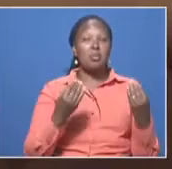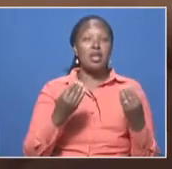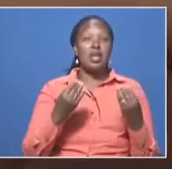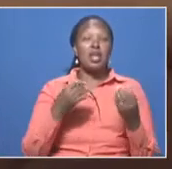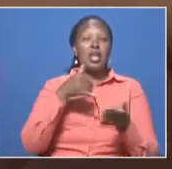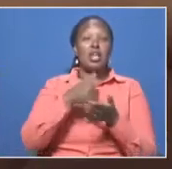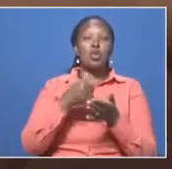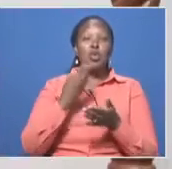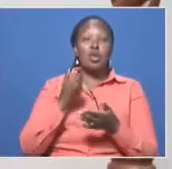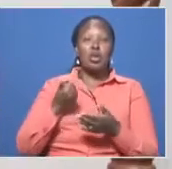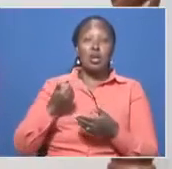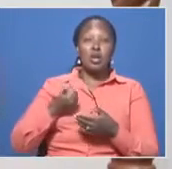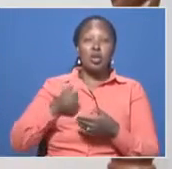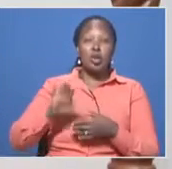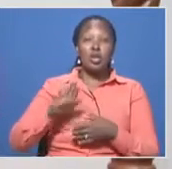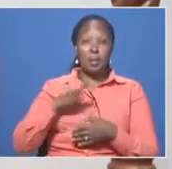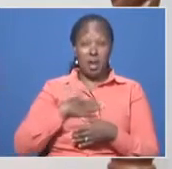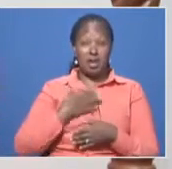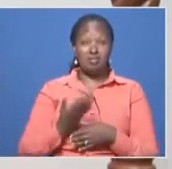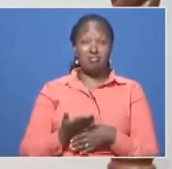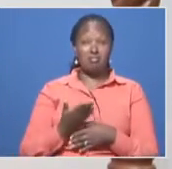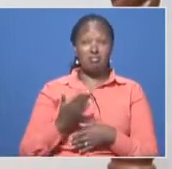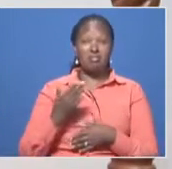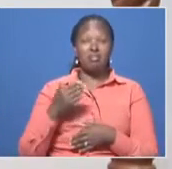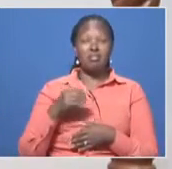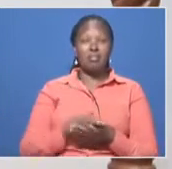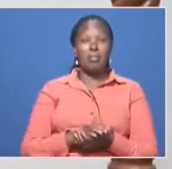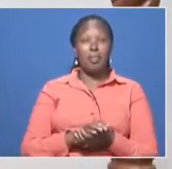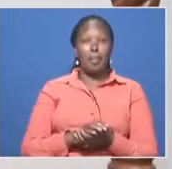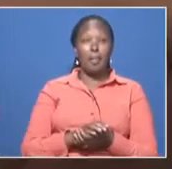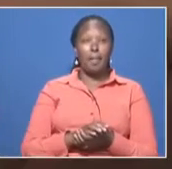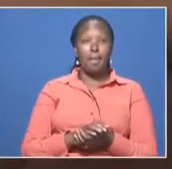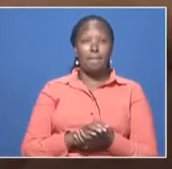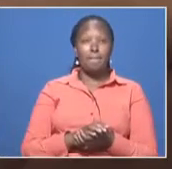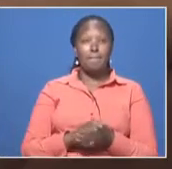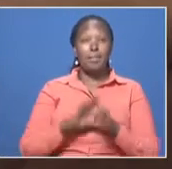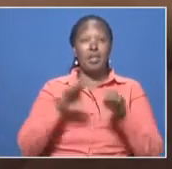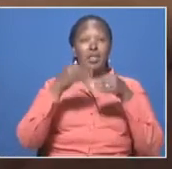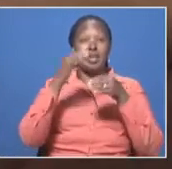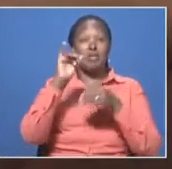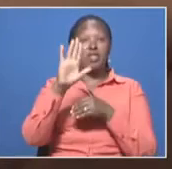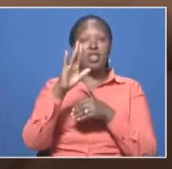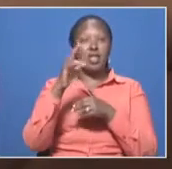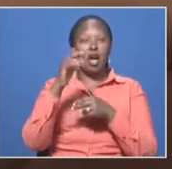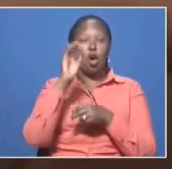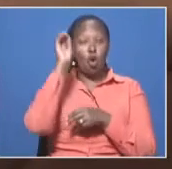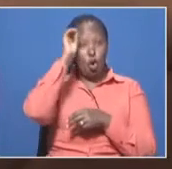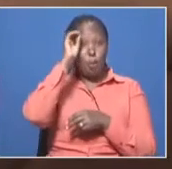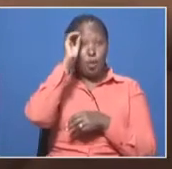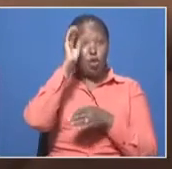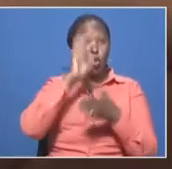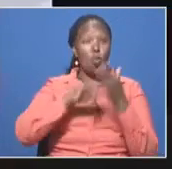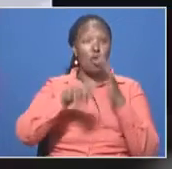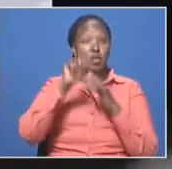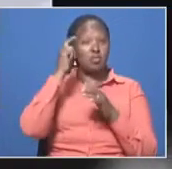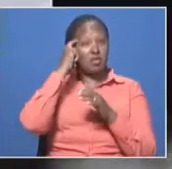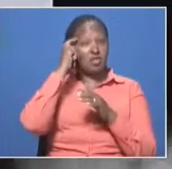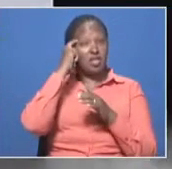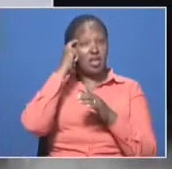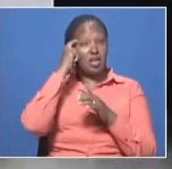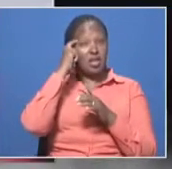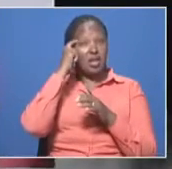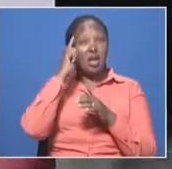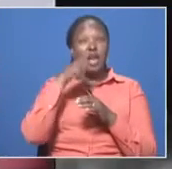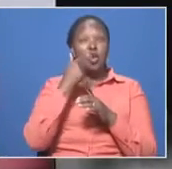little daughters, they have a political opinion. They give their own opinion on what they think, and they know who the